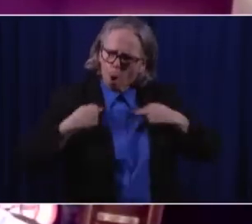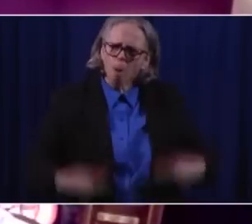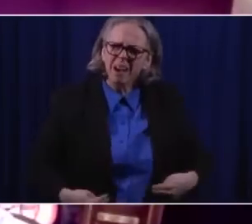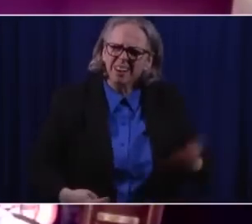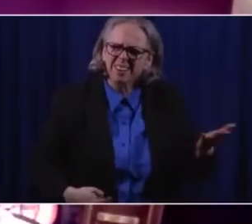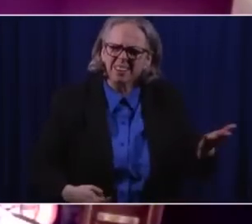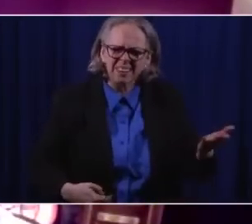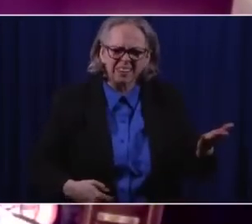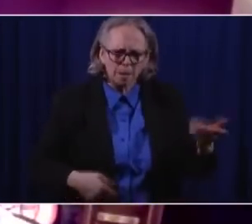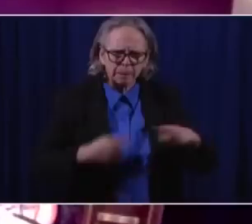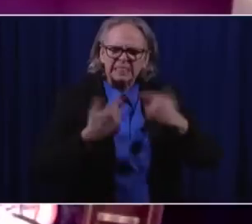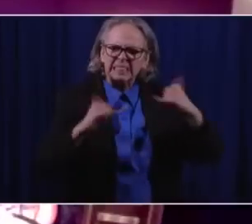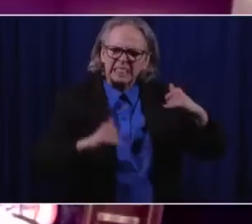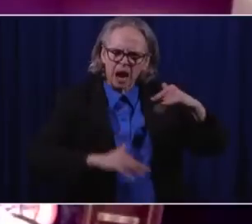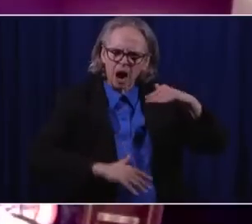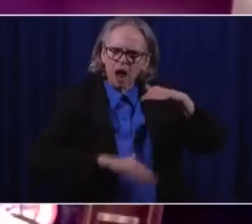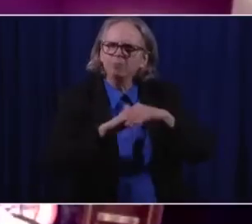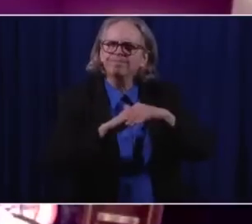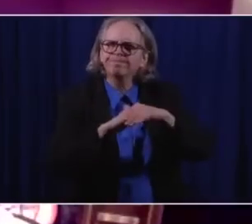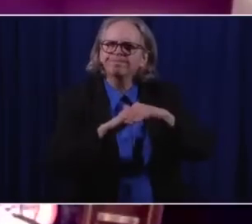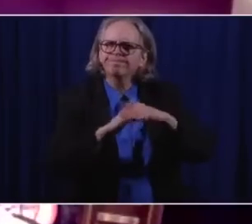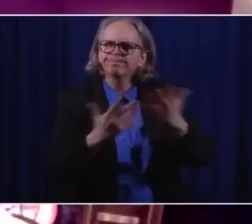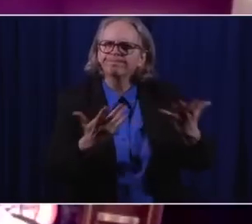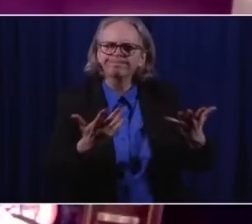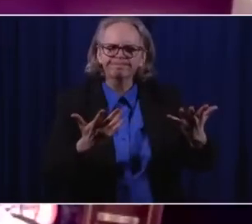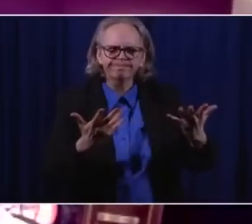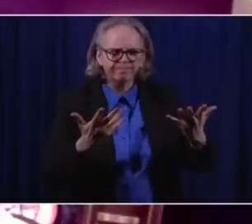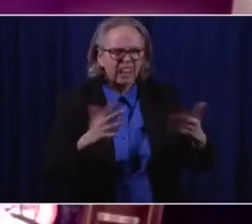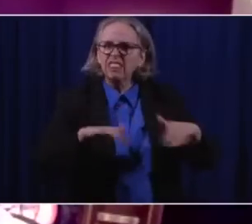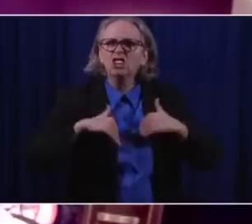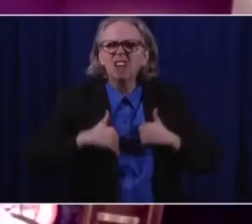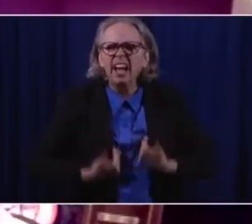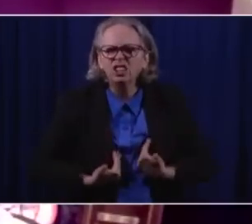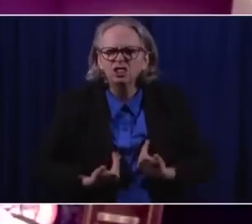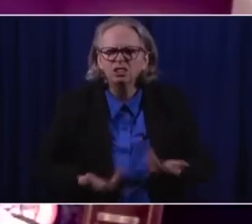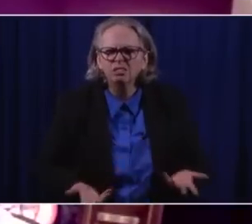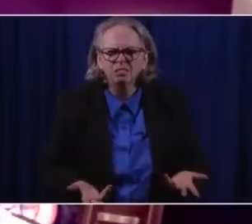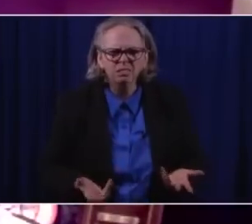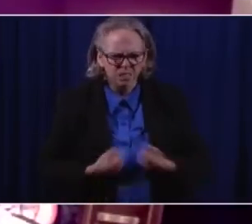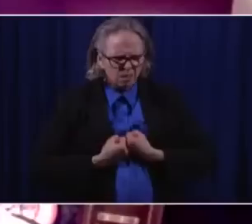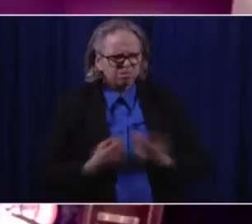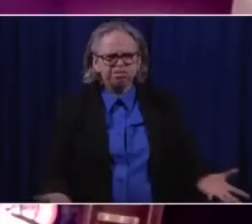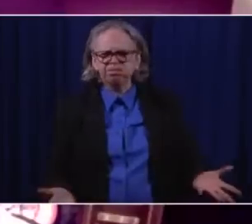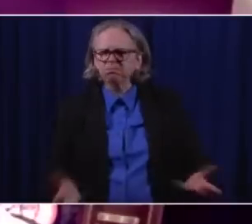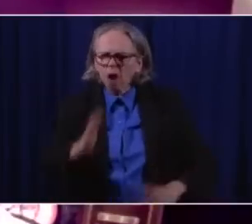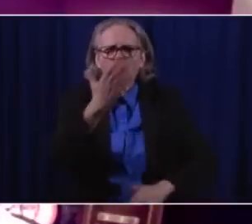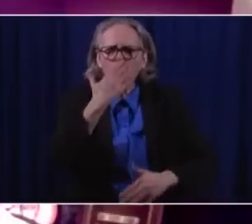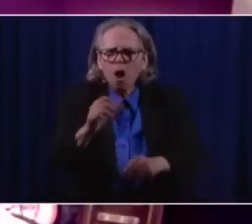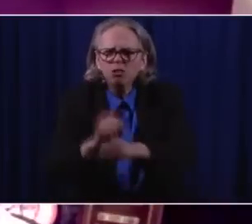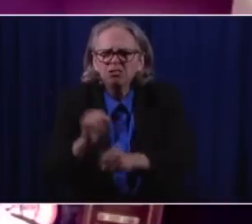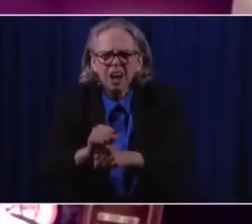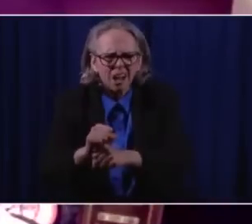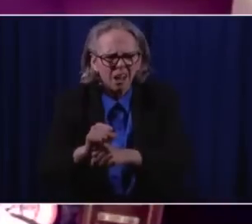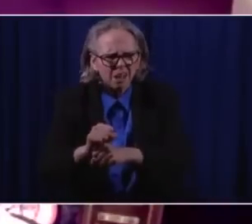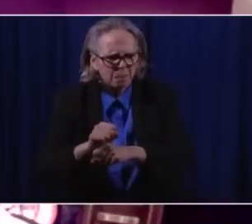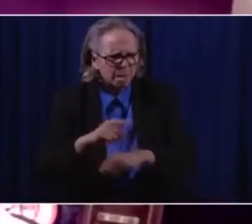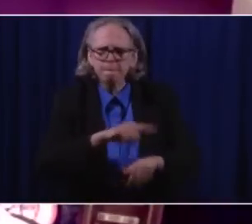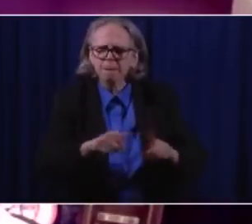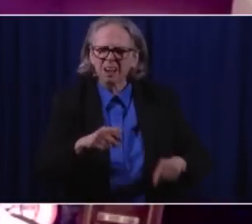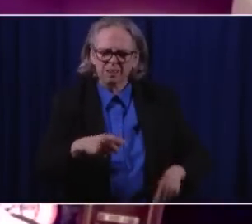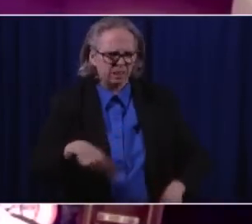perform magic. And they are tired, and they're doing a great job, but they do need the support of our